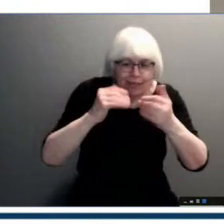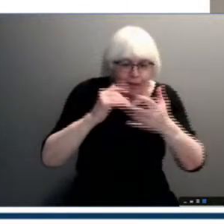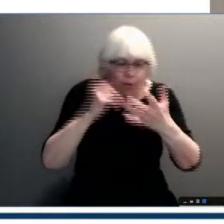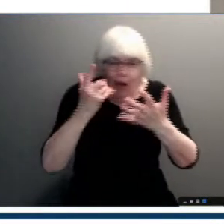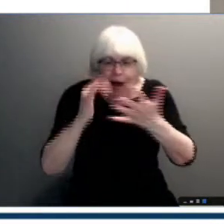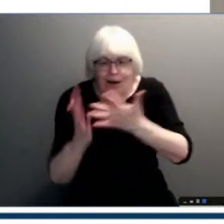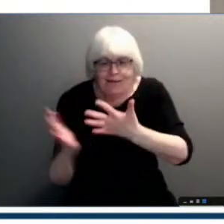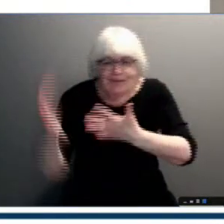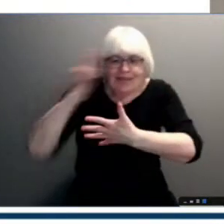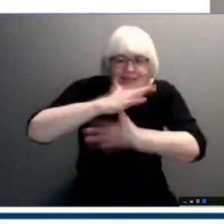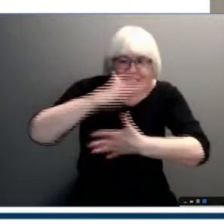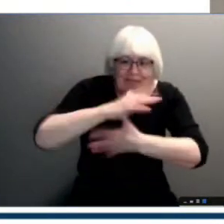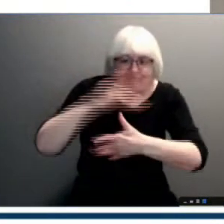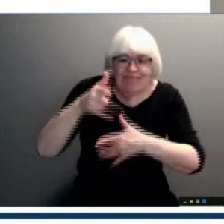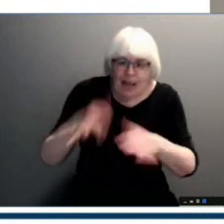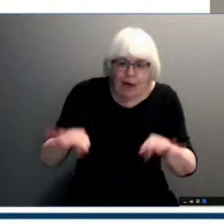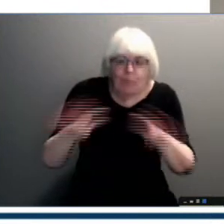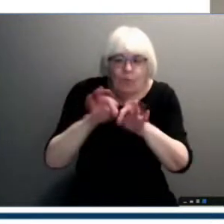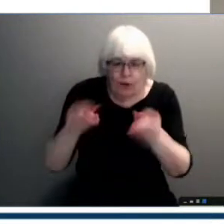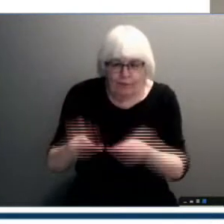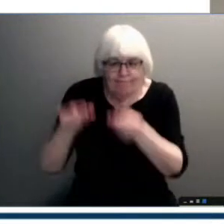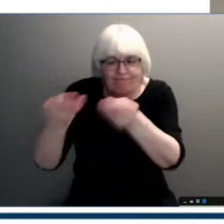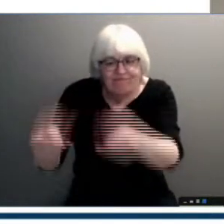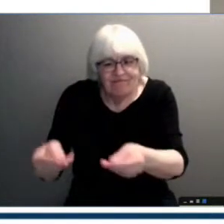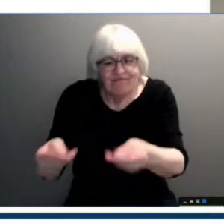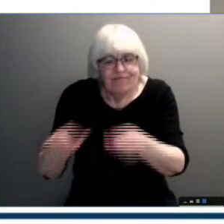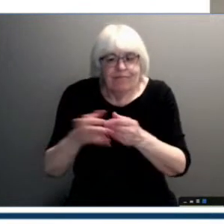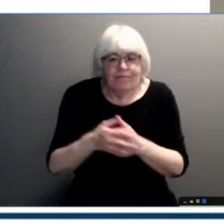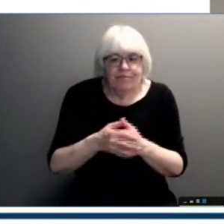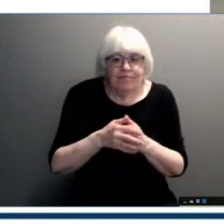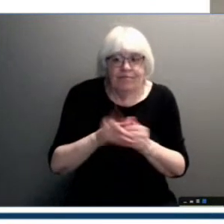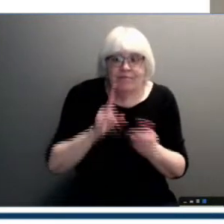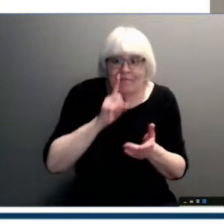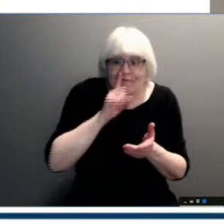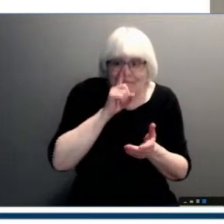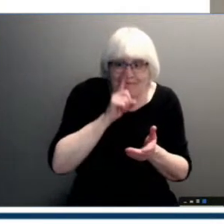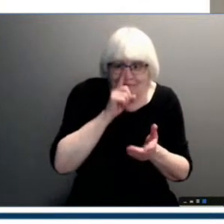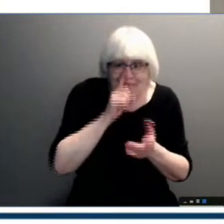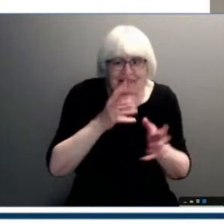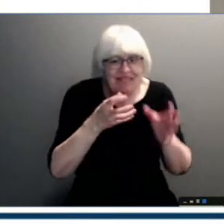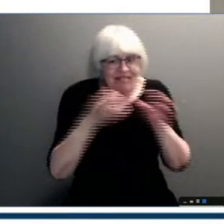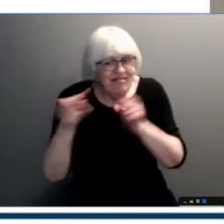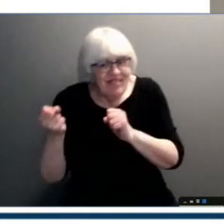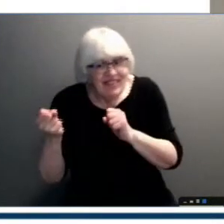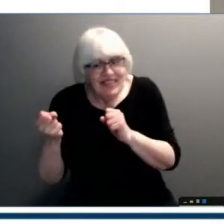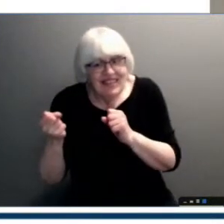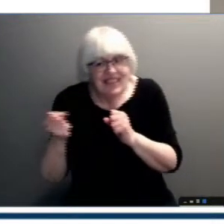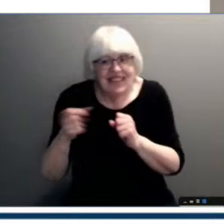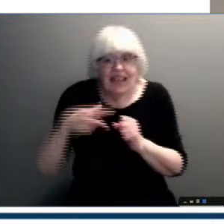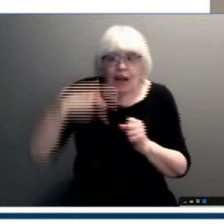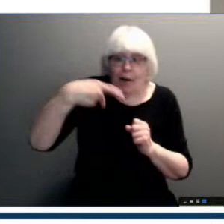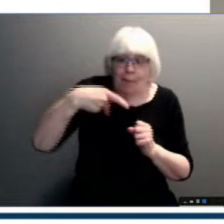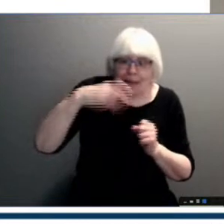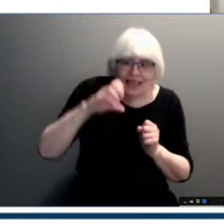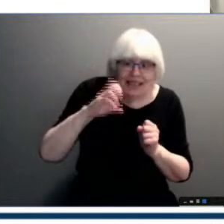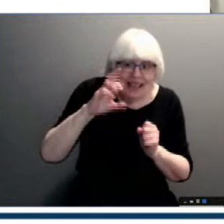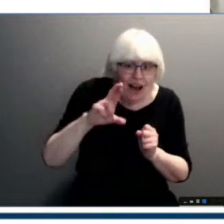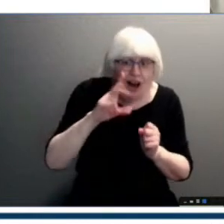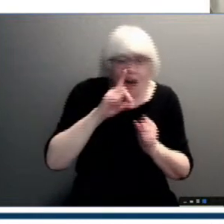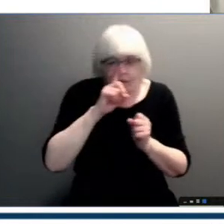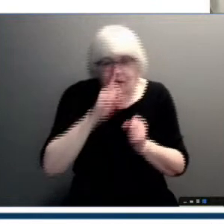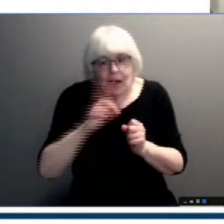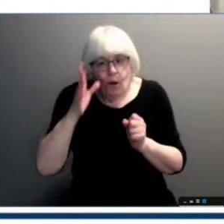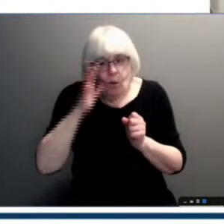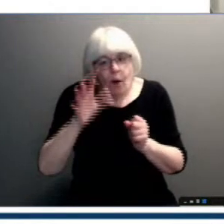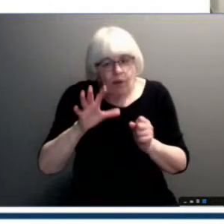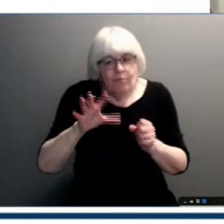PCR testing and our rapid testing. And we will have more to say on the specifics of that by middle of next week. Go ahead, Lois